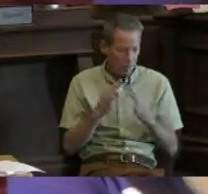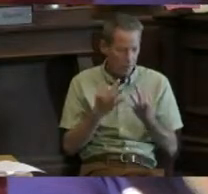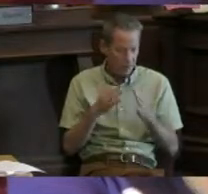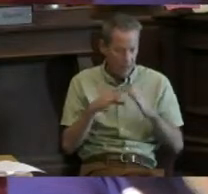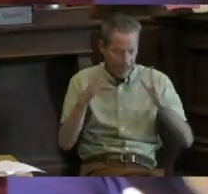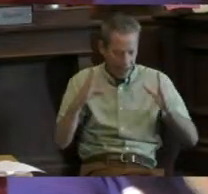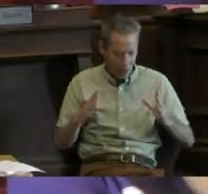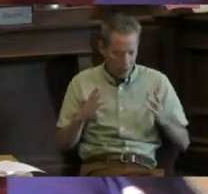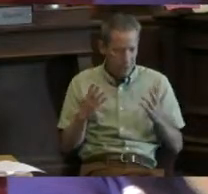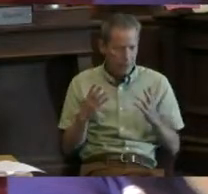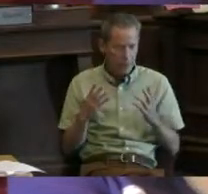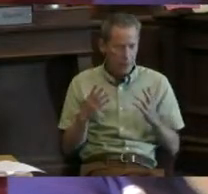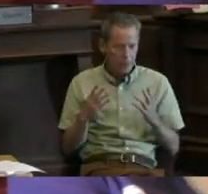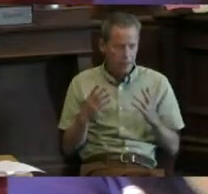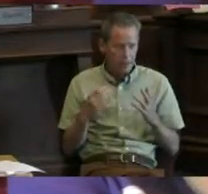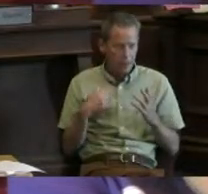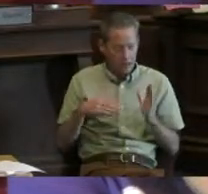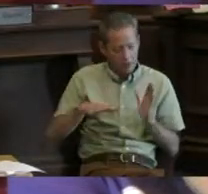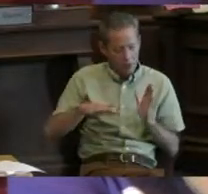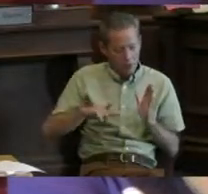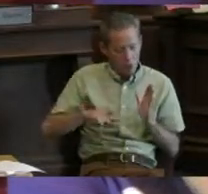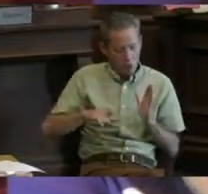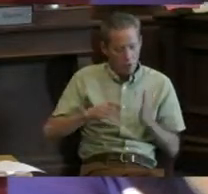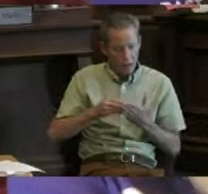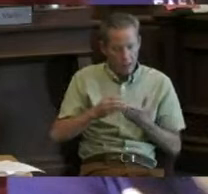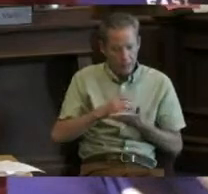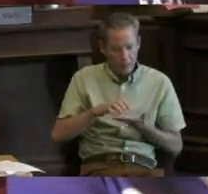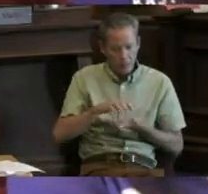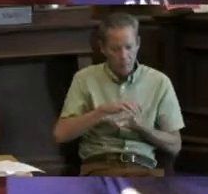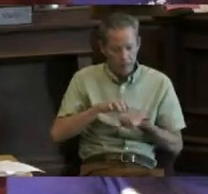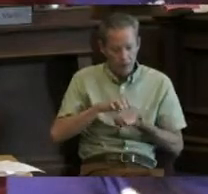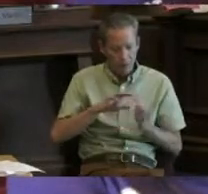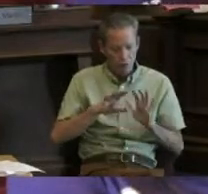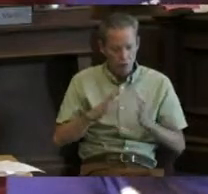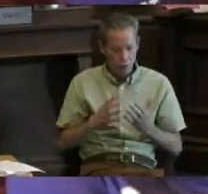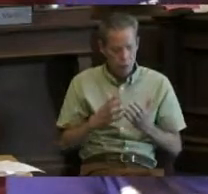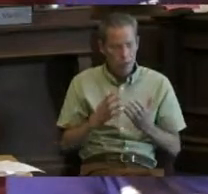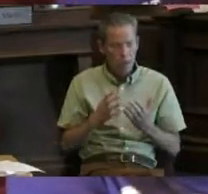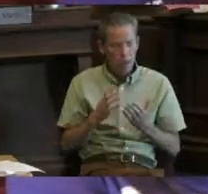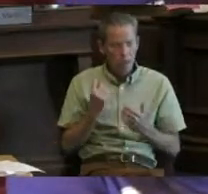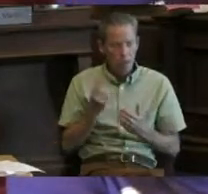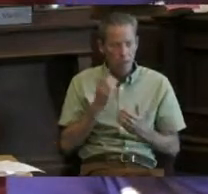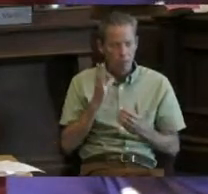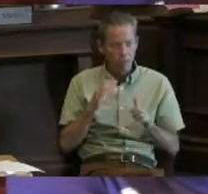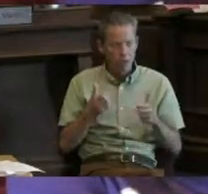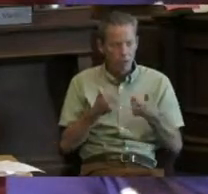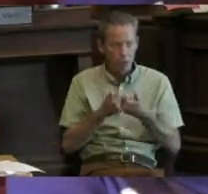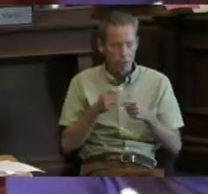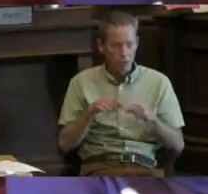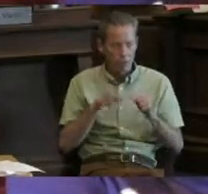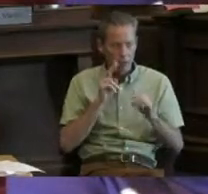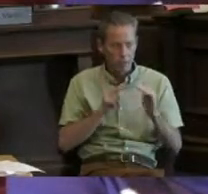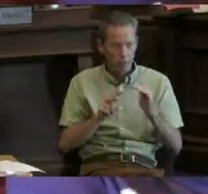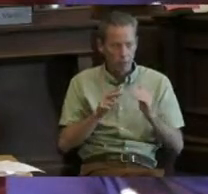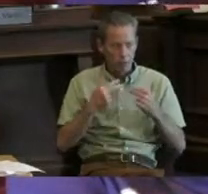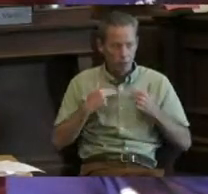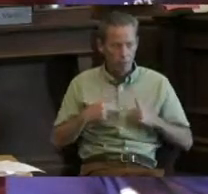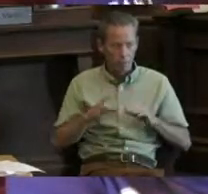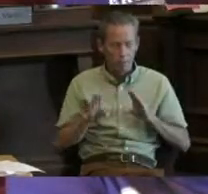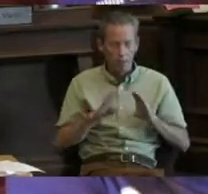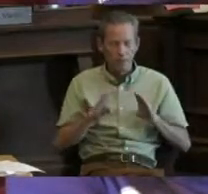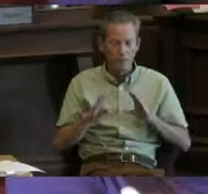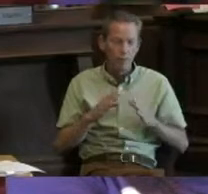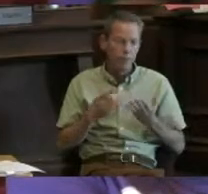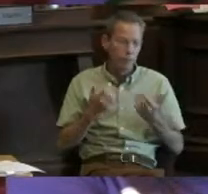has lower incomes or, you know, mixed populations, that there's always going to be challenges. You can't predict human behavior, but we try